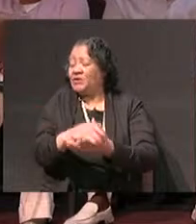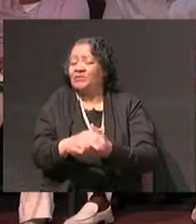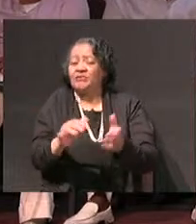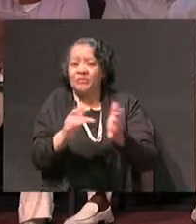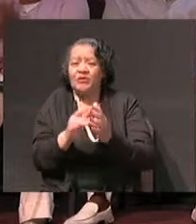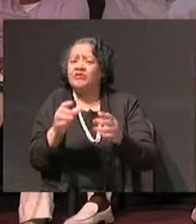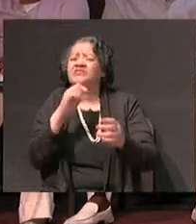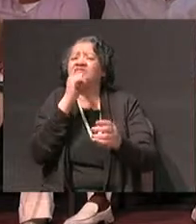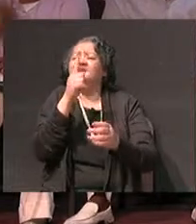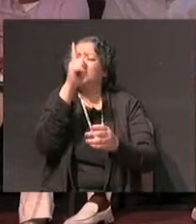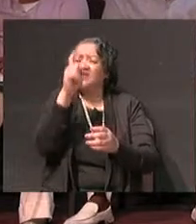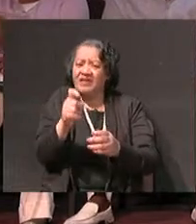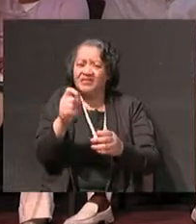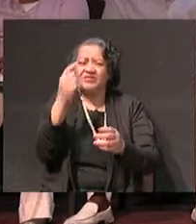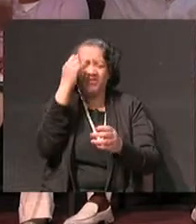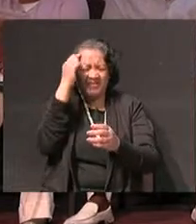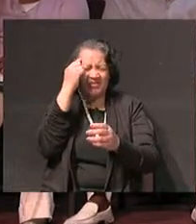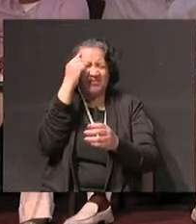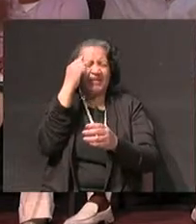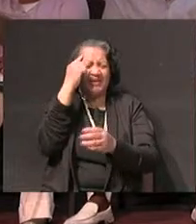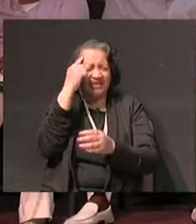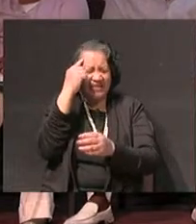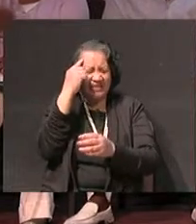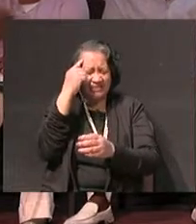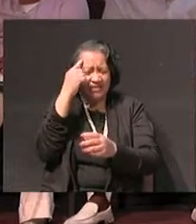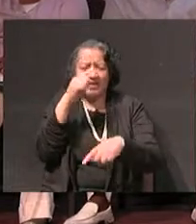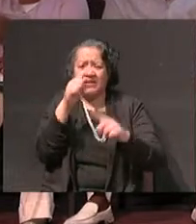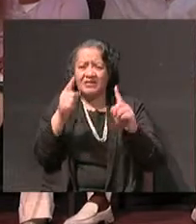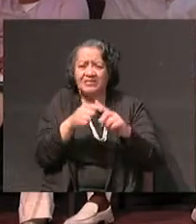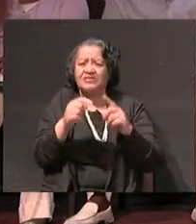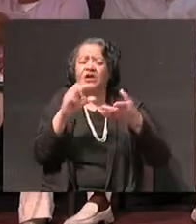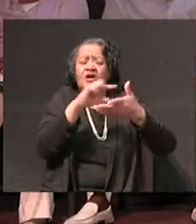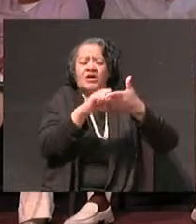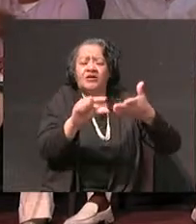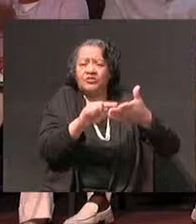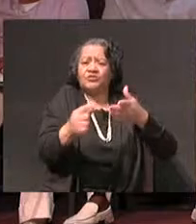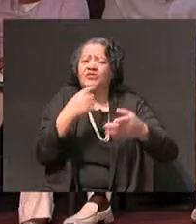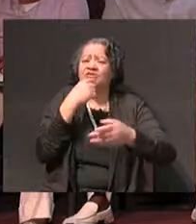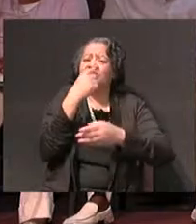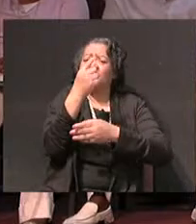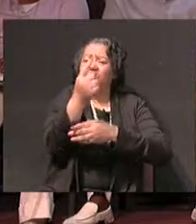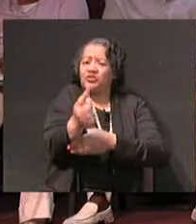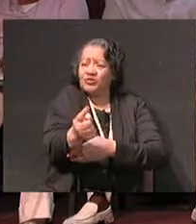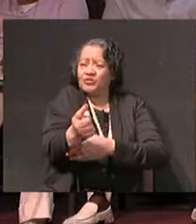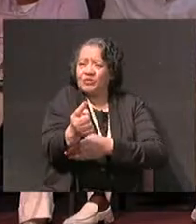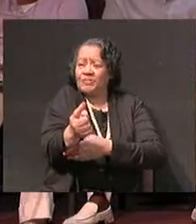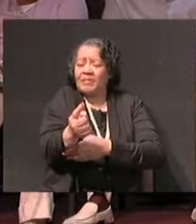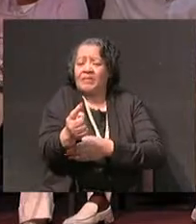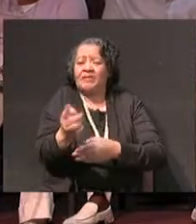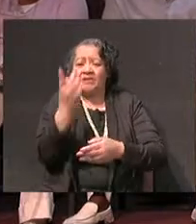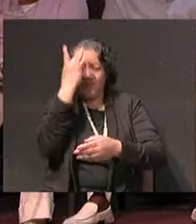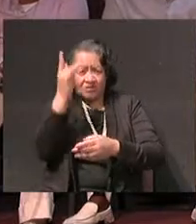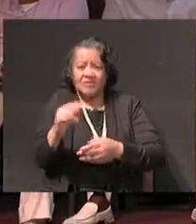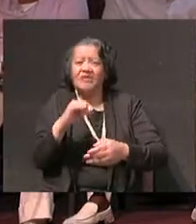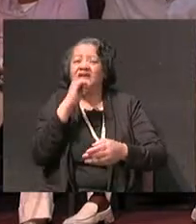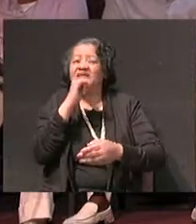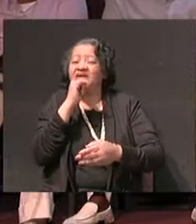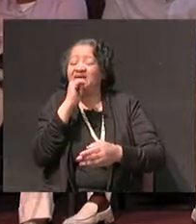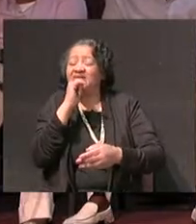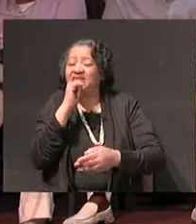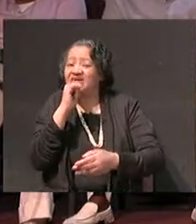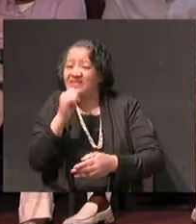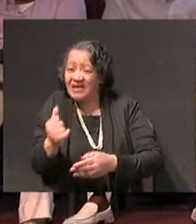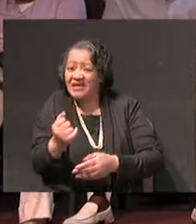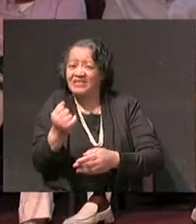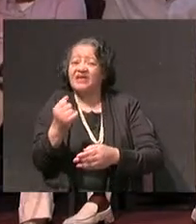But you don't need to speculate when the text tells you why they didn't see him, why they